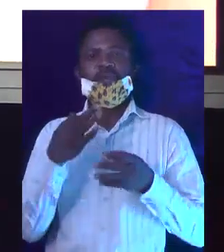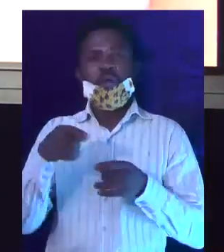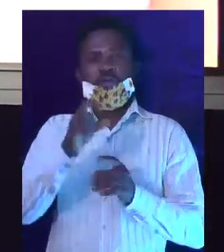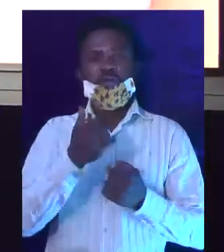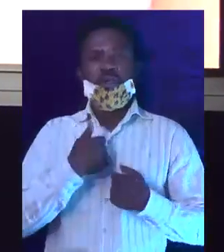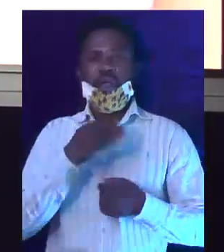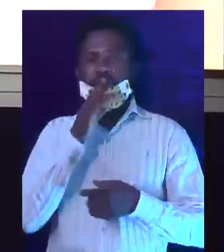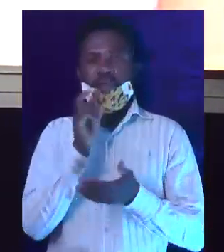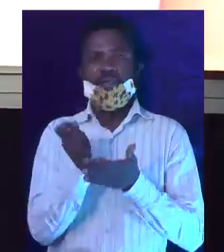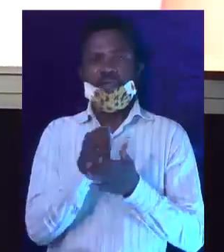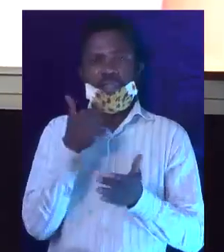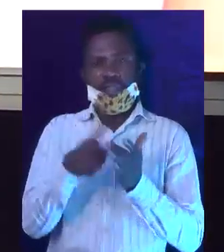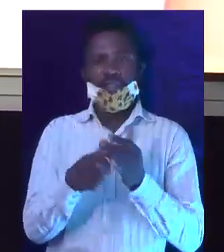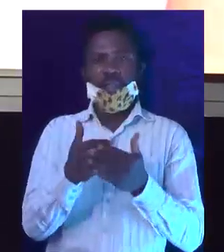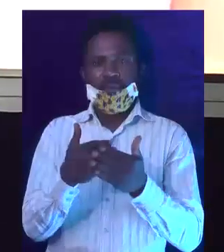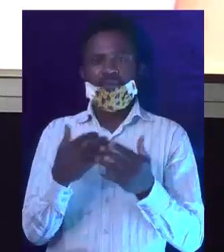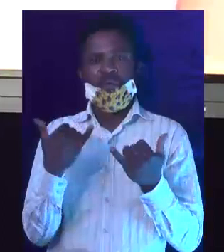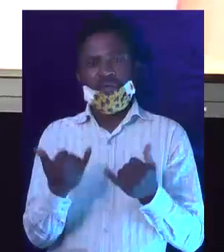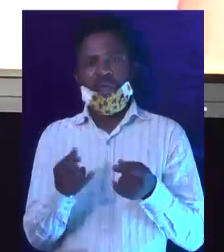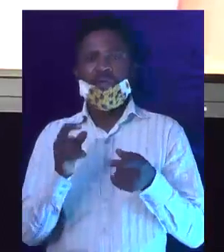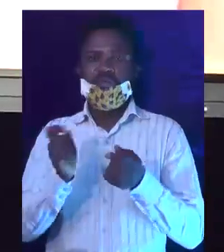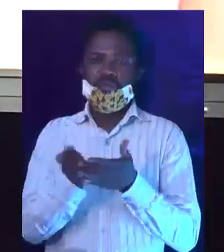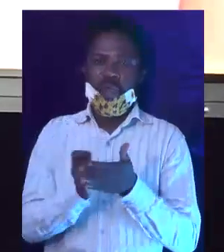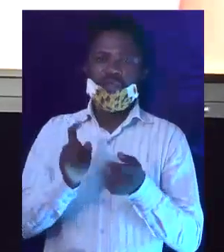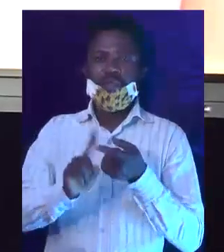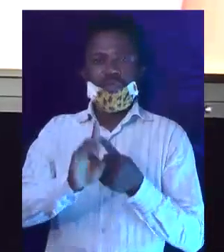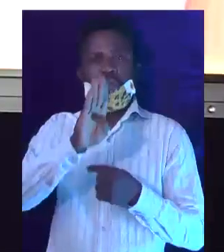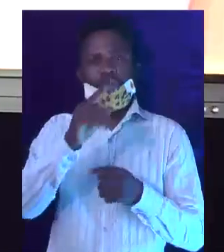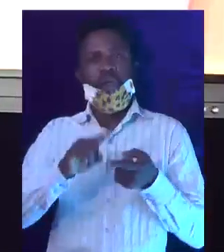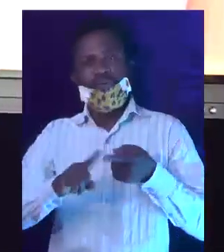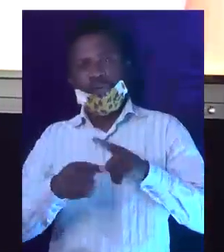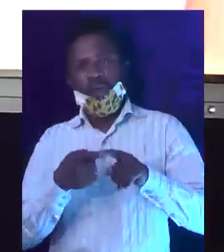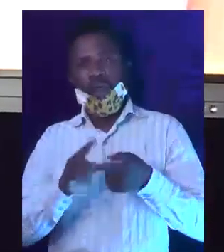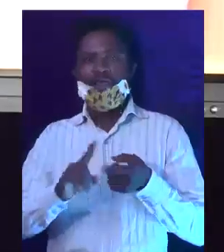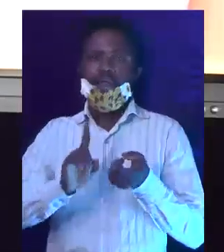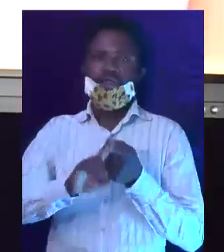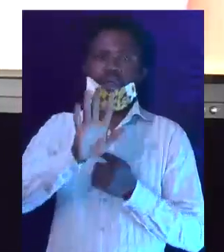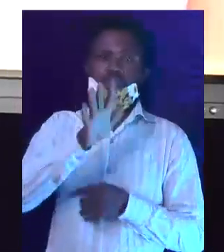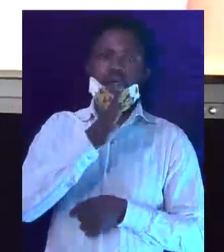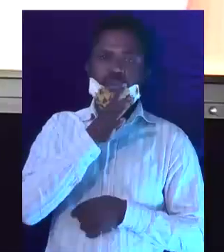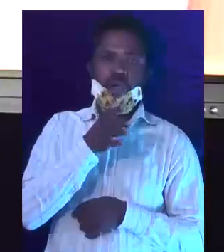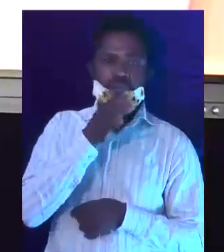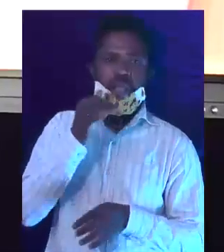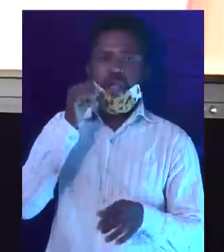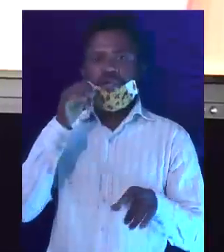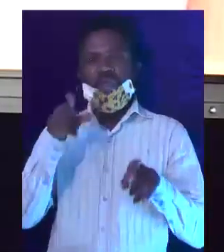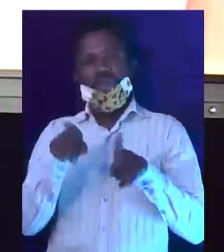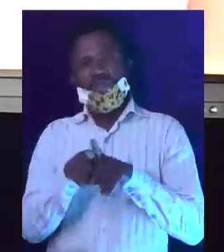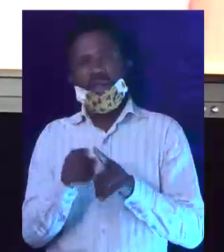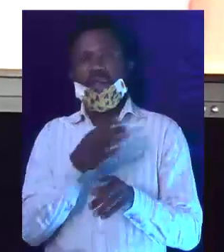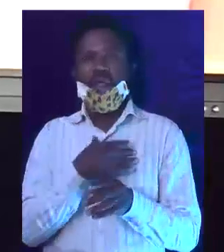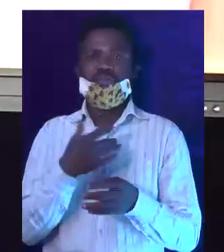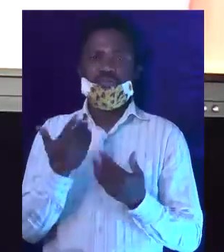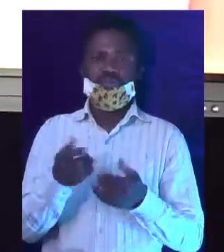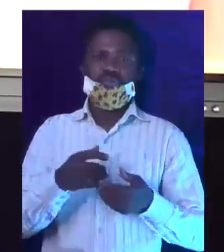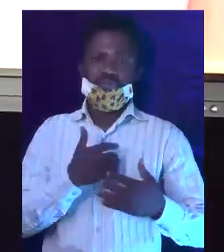So many of you have been writing letters before now. You've been writing to your friends, and you've been writing to your mommy, your sisters, and